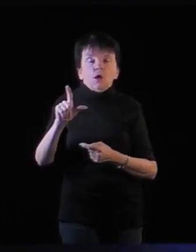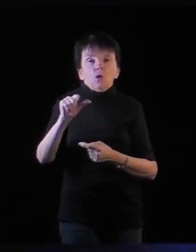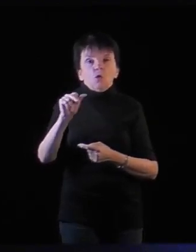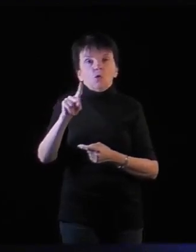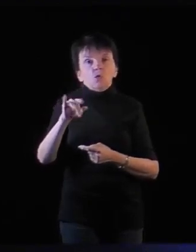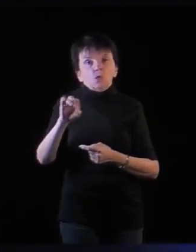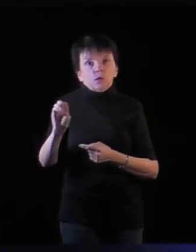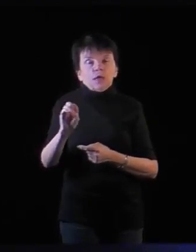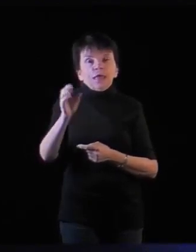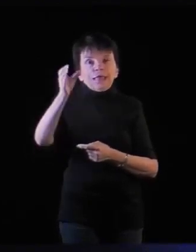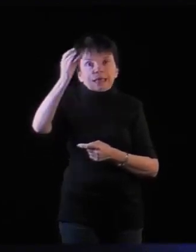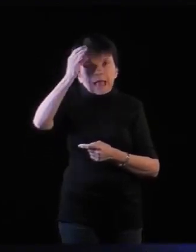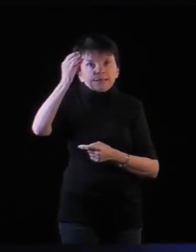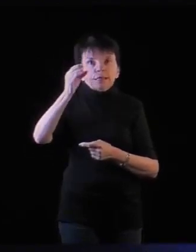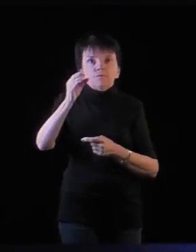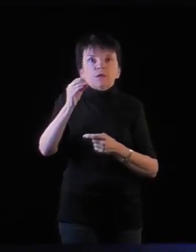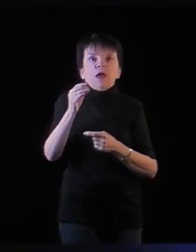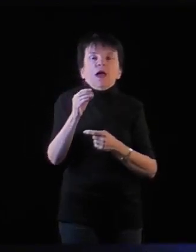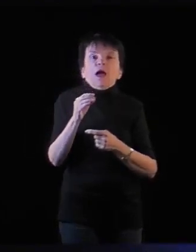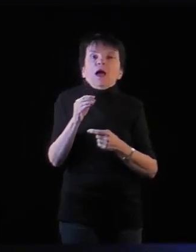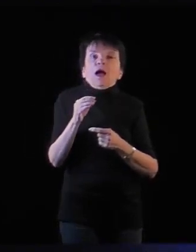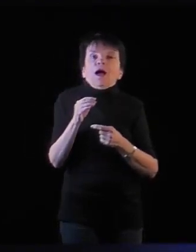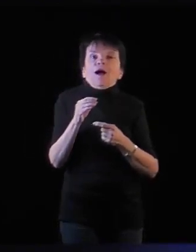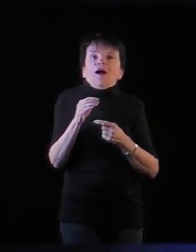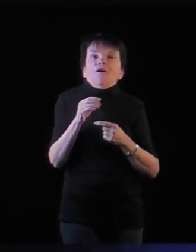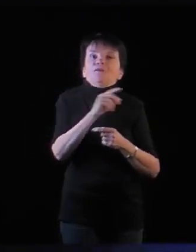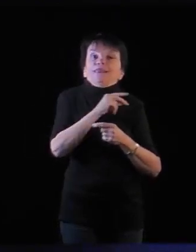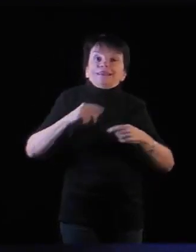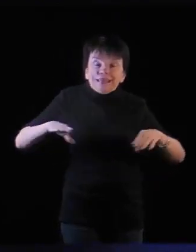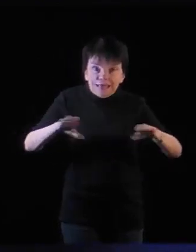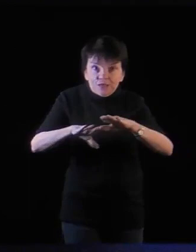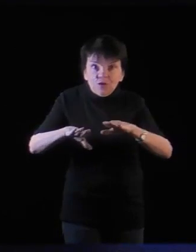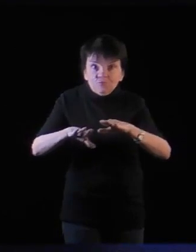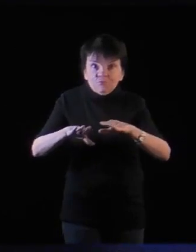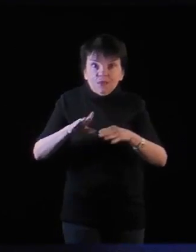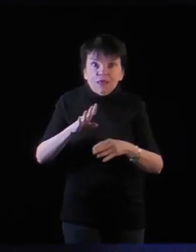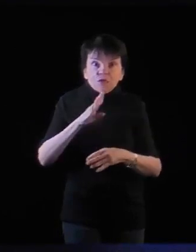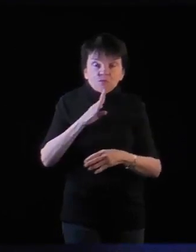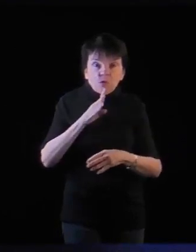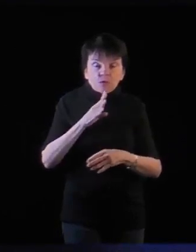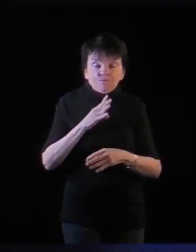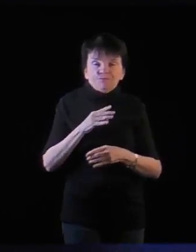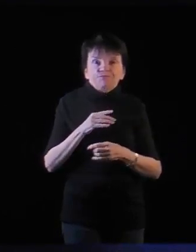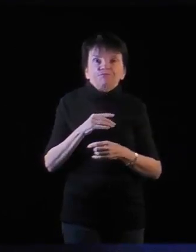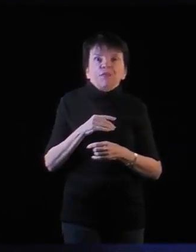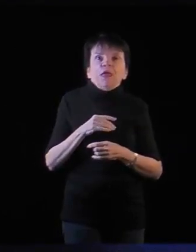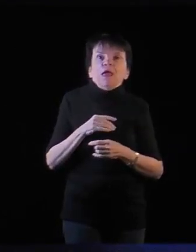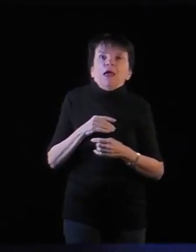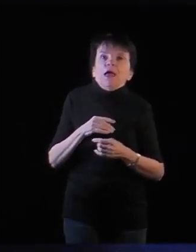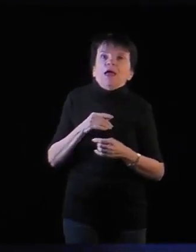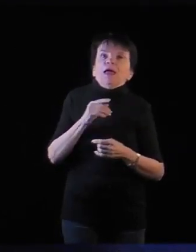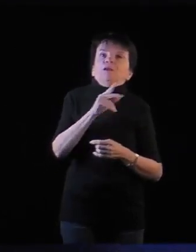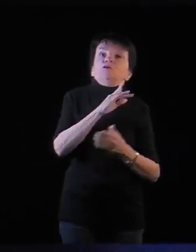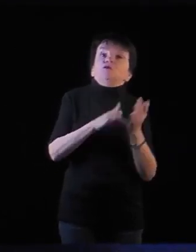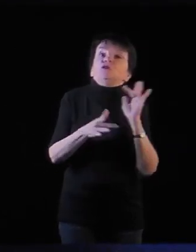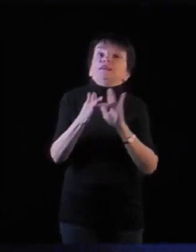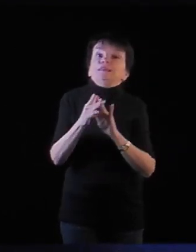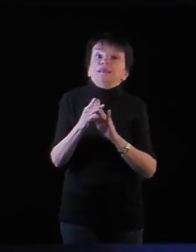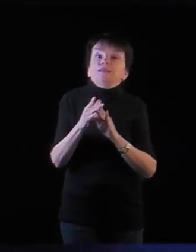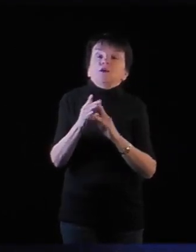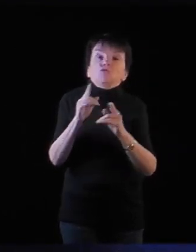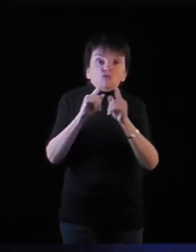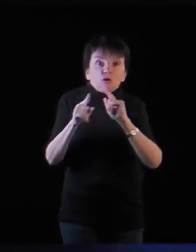given. That Jesus talked about it. That he wants to bring the kingdom our direction. But today,